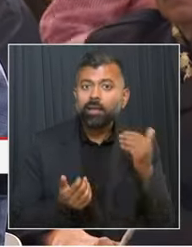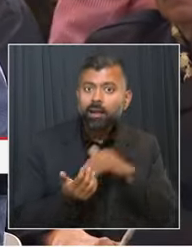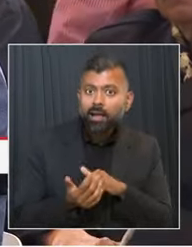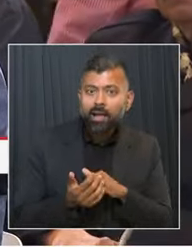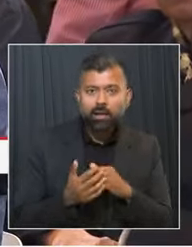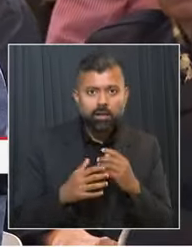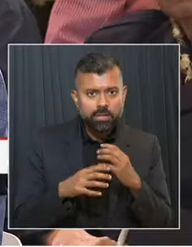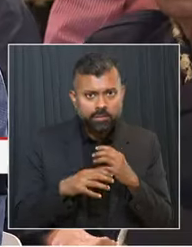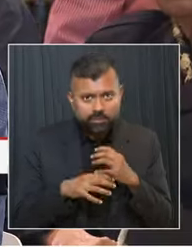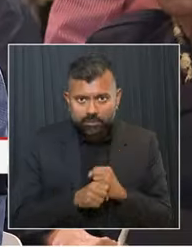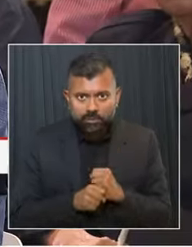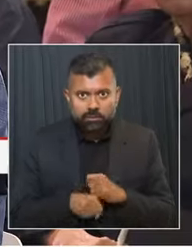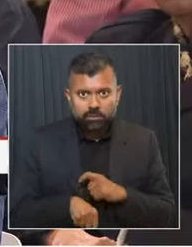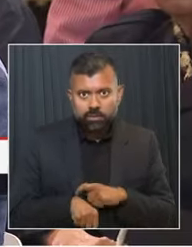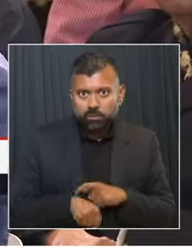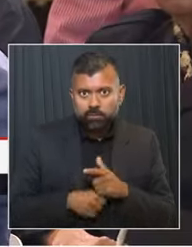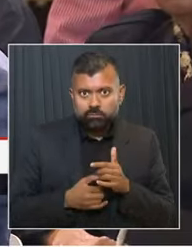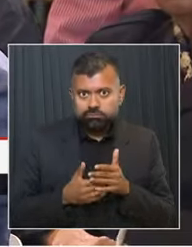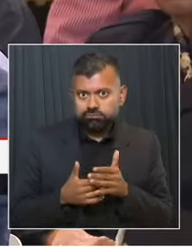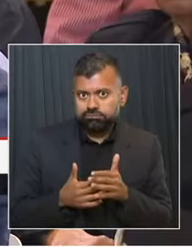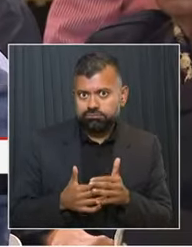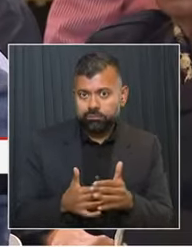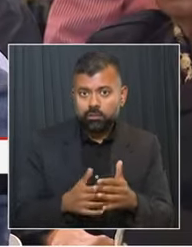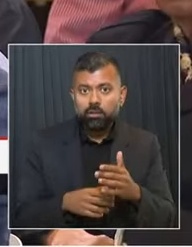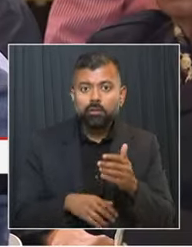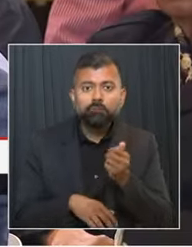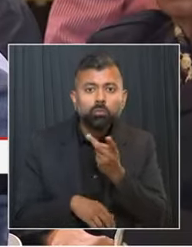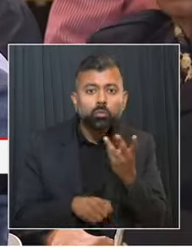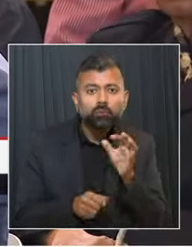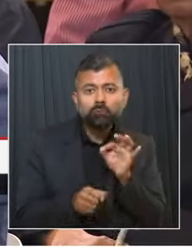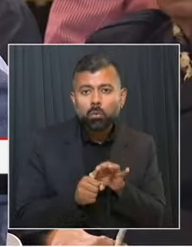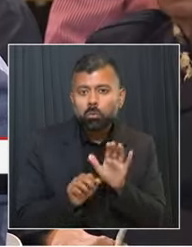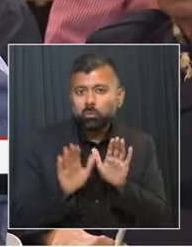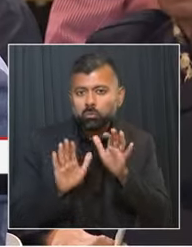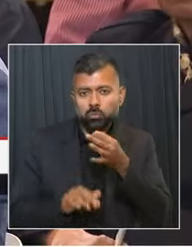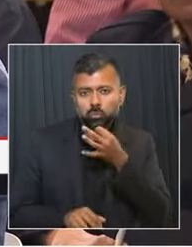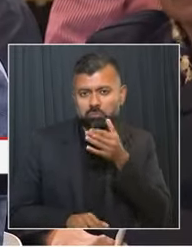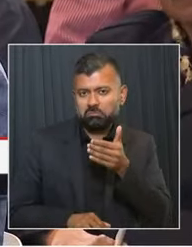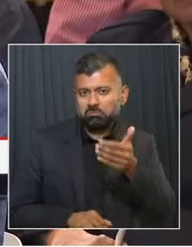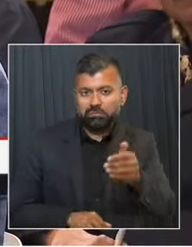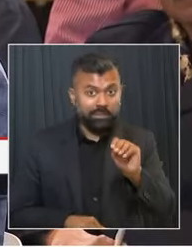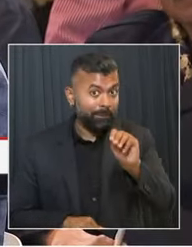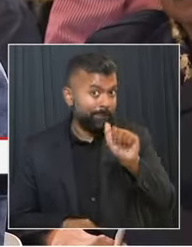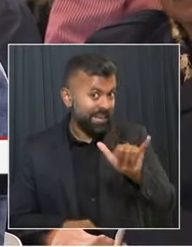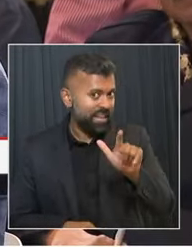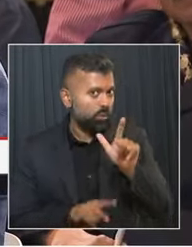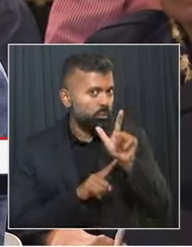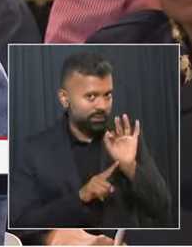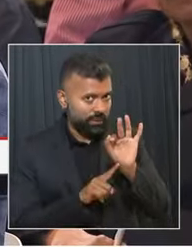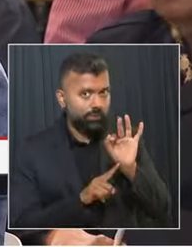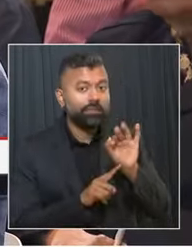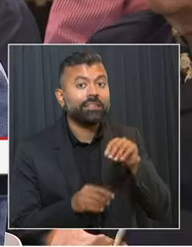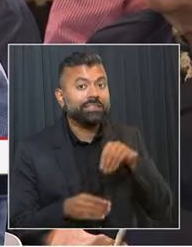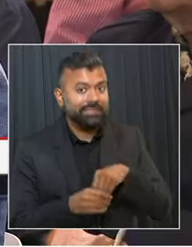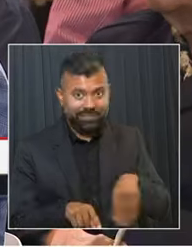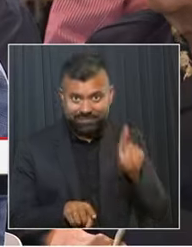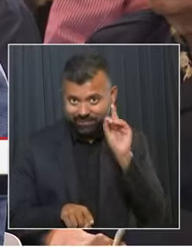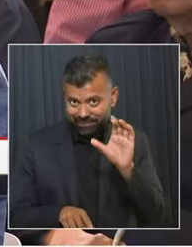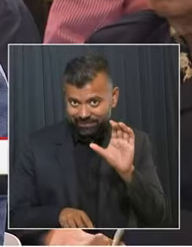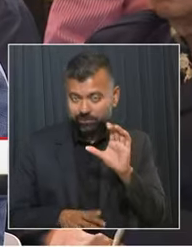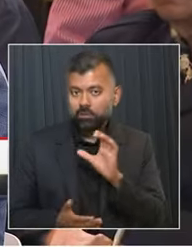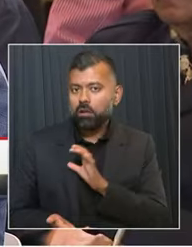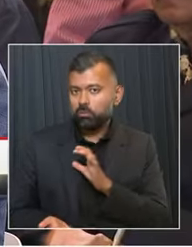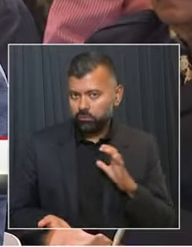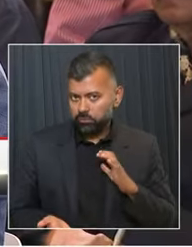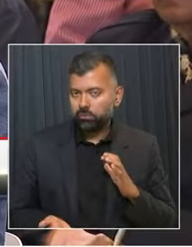votes. But the process starts soon. It starts May 29th with the council's hearings that are already